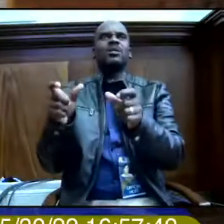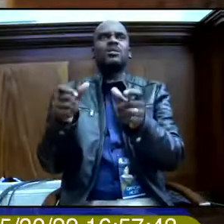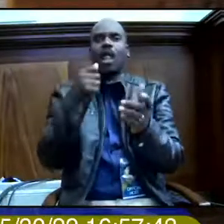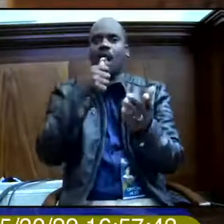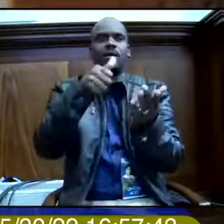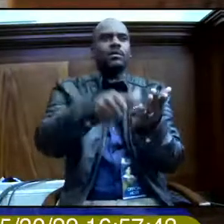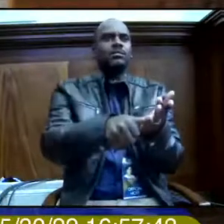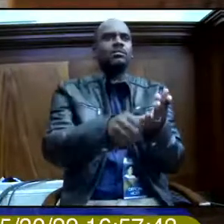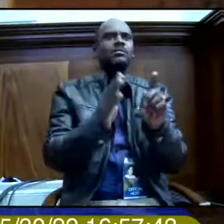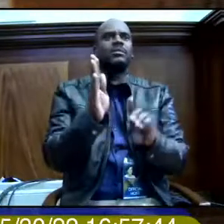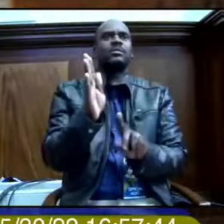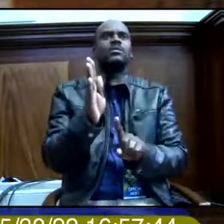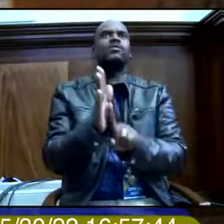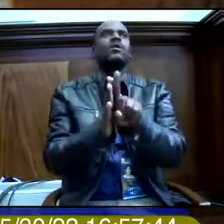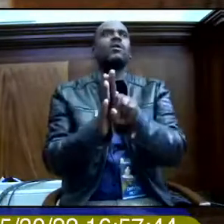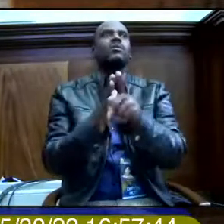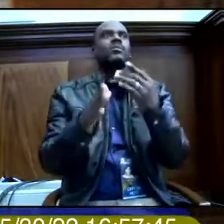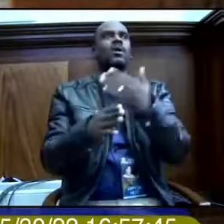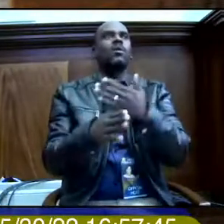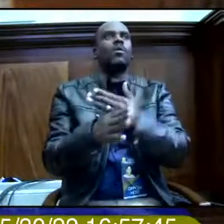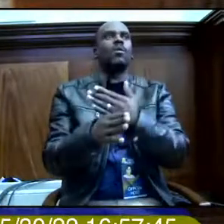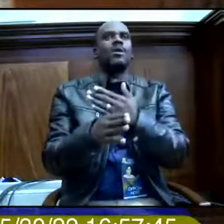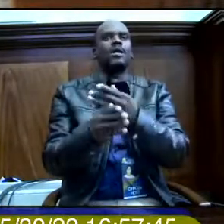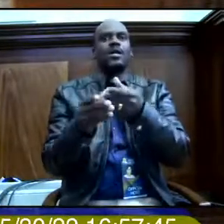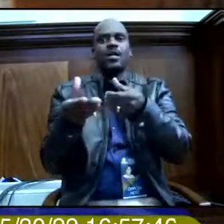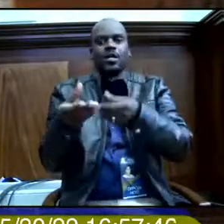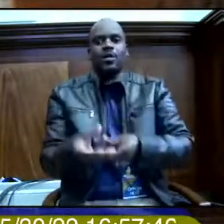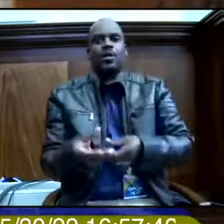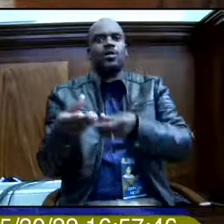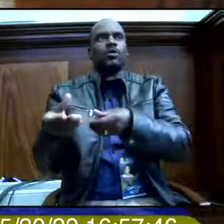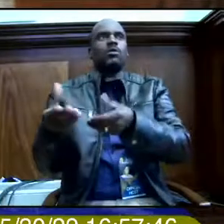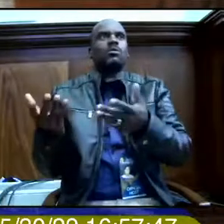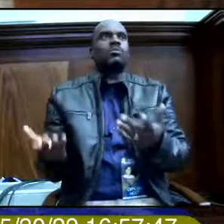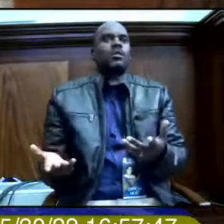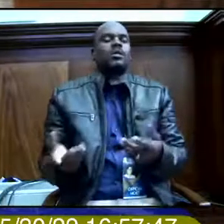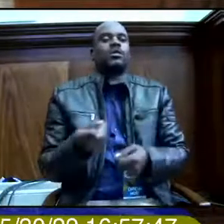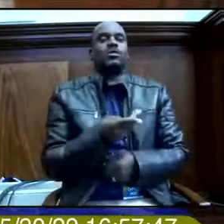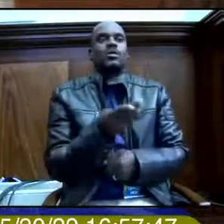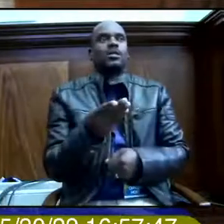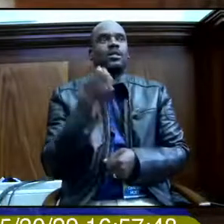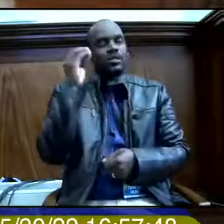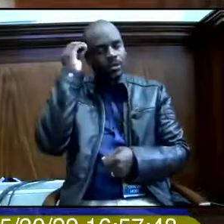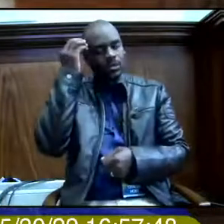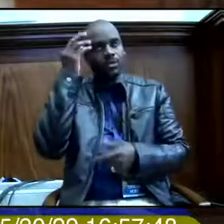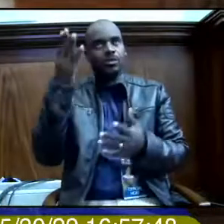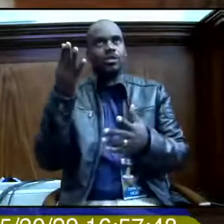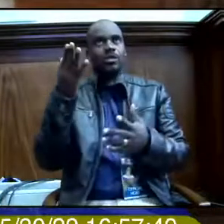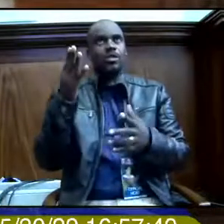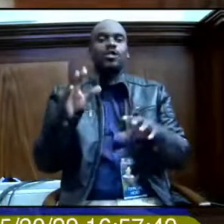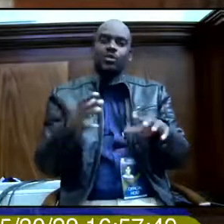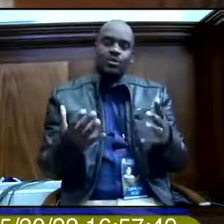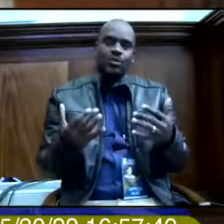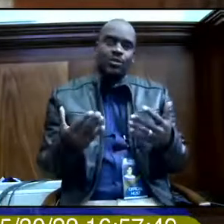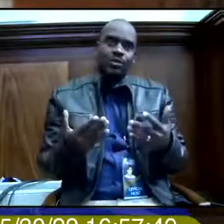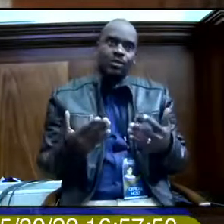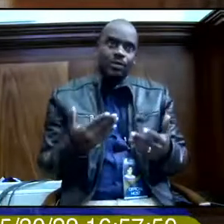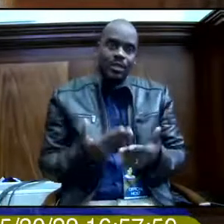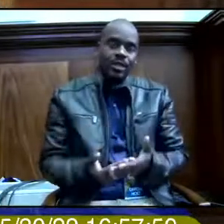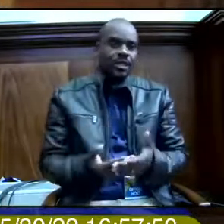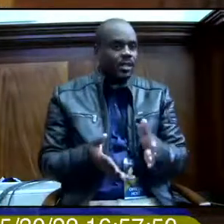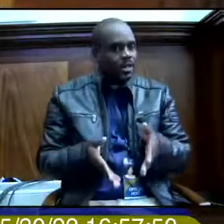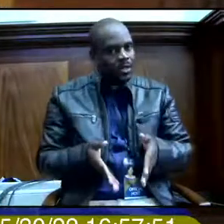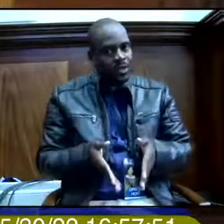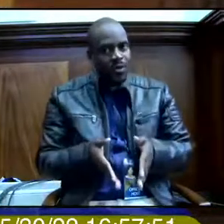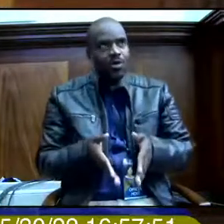develop a working document out of these issues so that we can move forward please let us